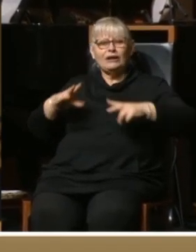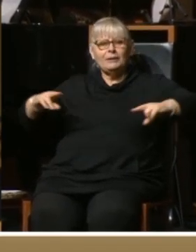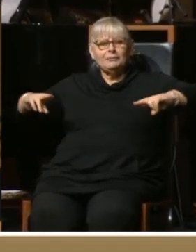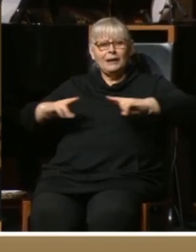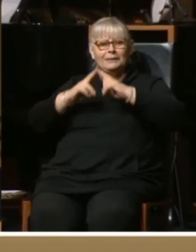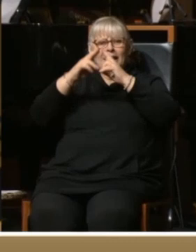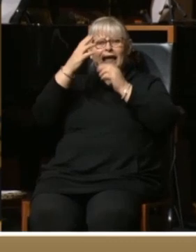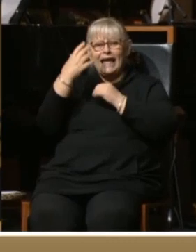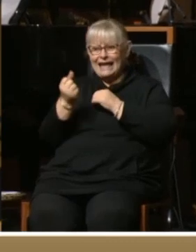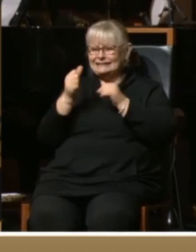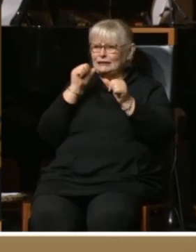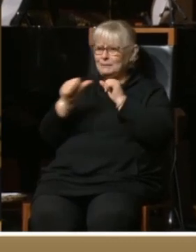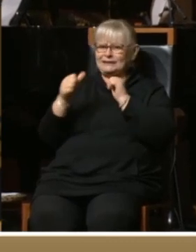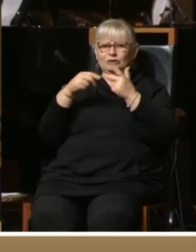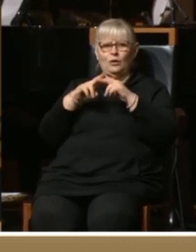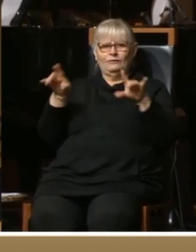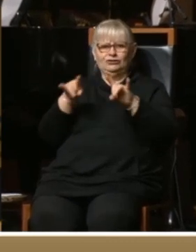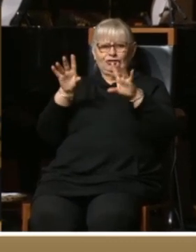best of Australian product.